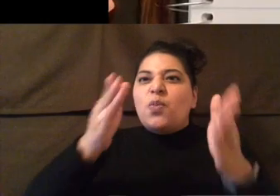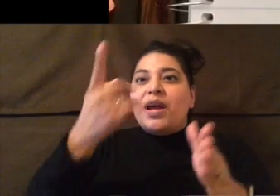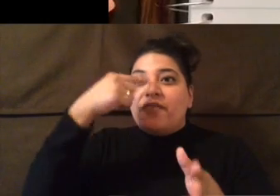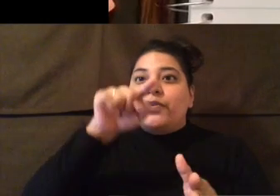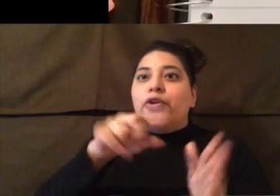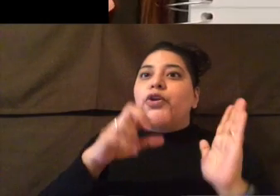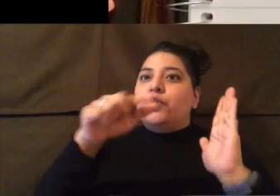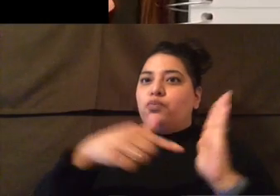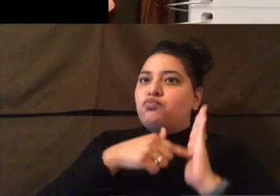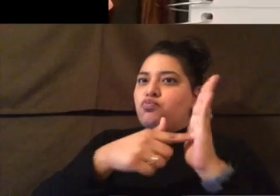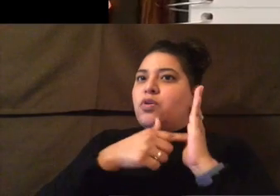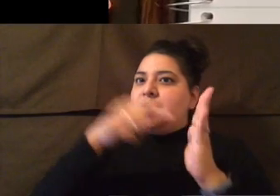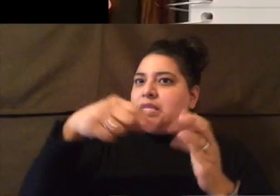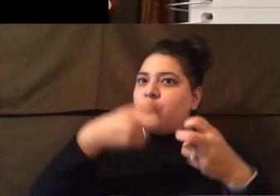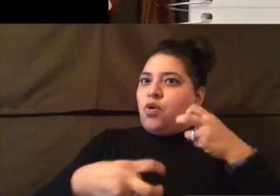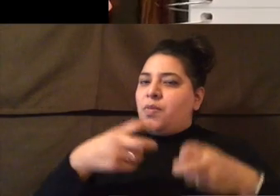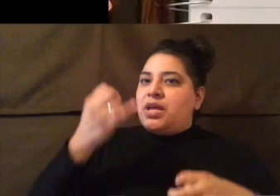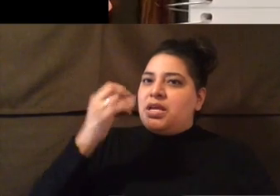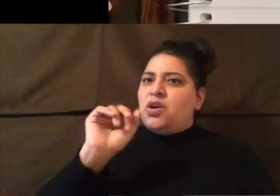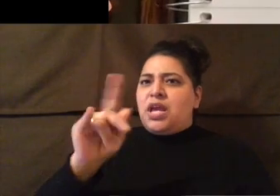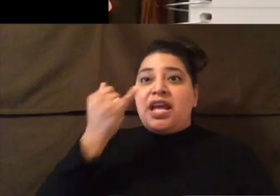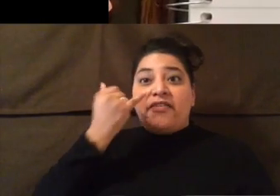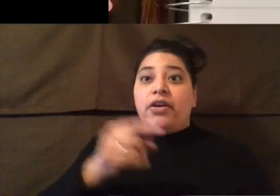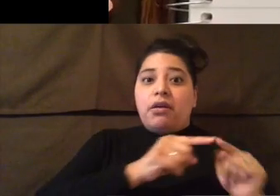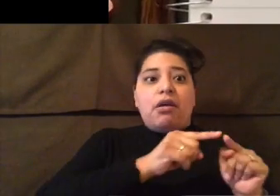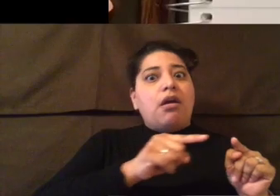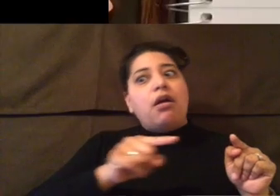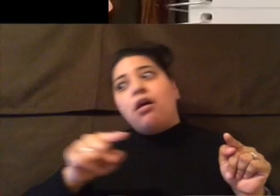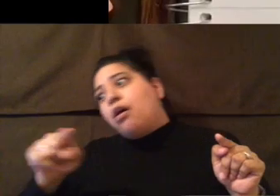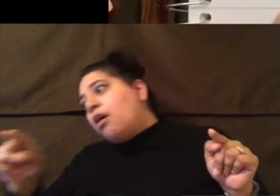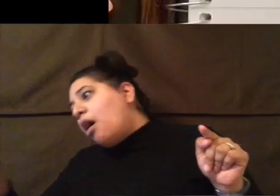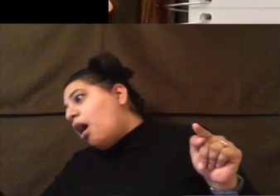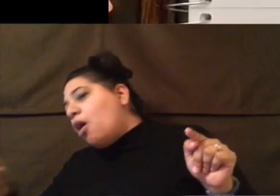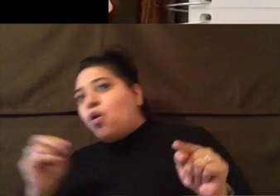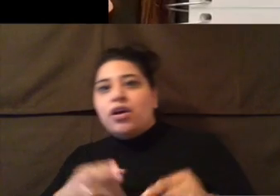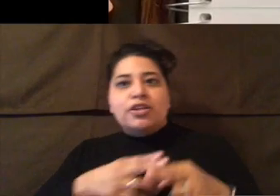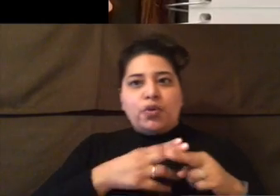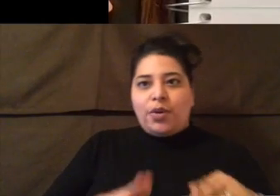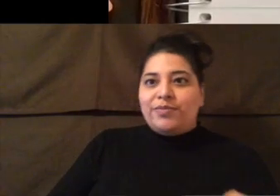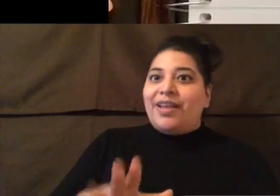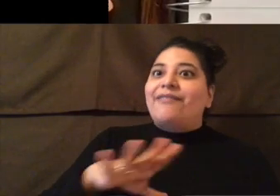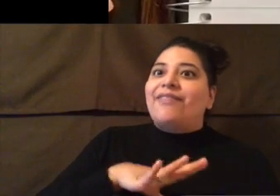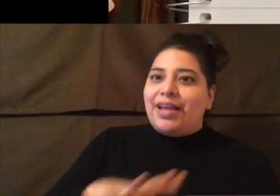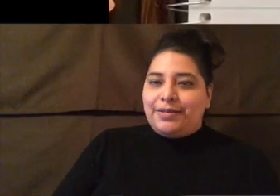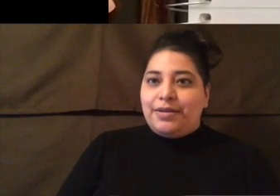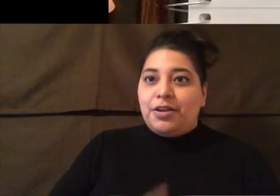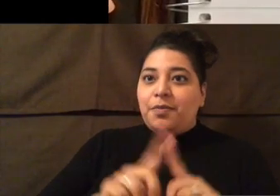different ways for you to represent these problems. It's okay if yours goes a little bit longer. It's okay if yours is short.